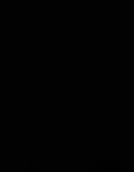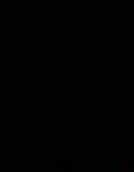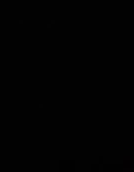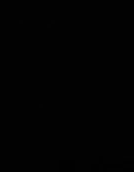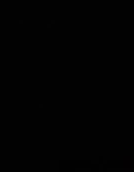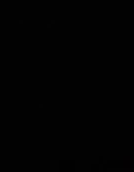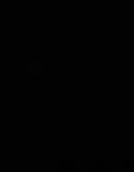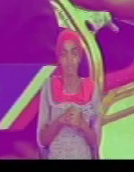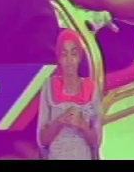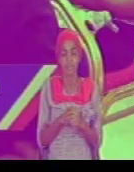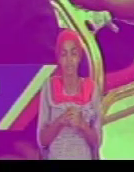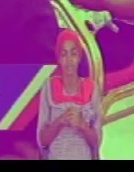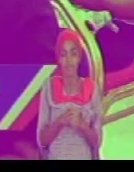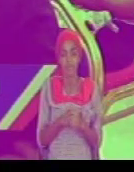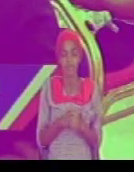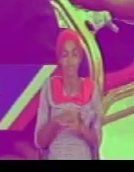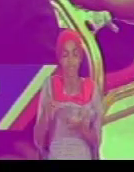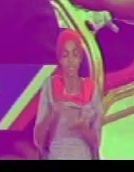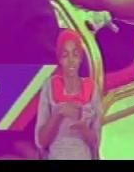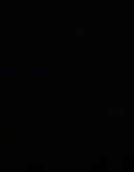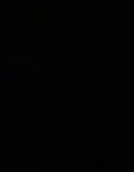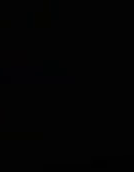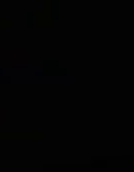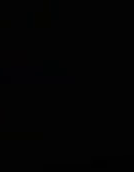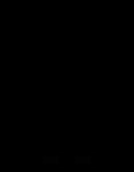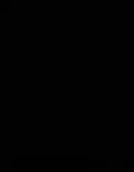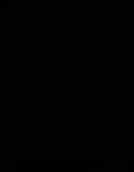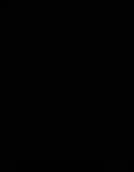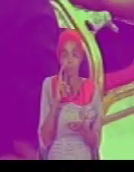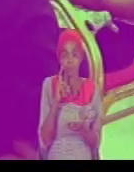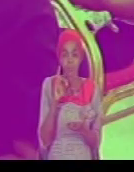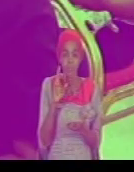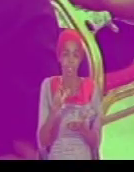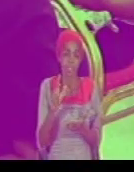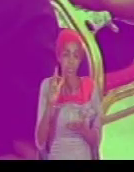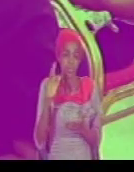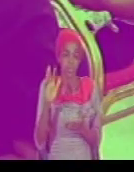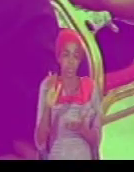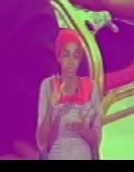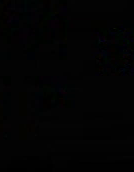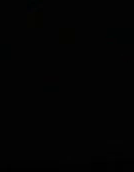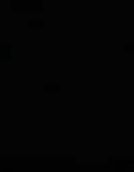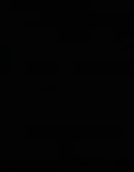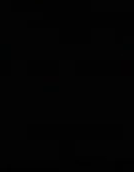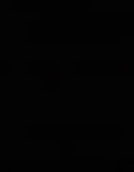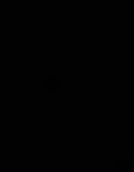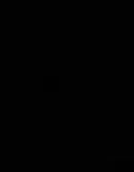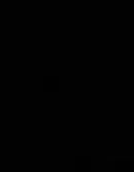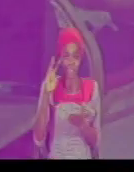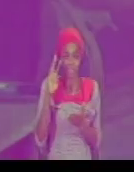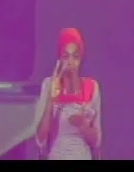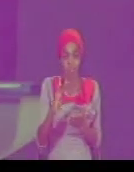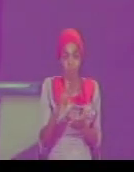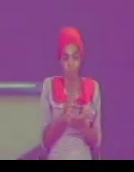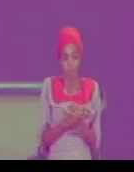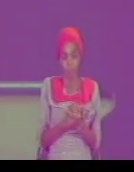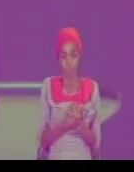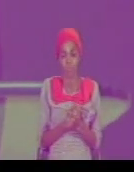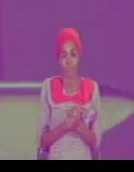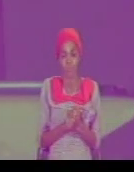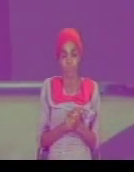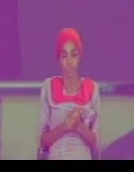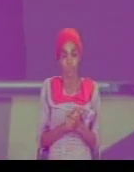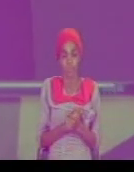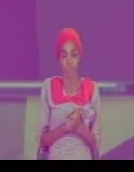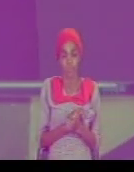4. The peculiarity of the people that are praising the Lord. They are peculiar, they